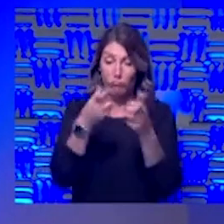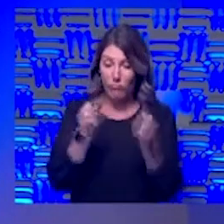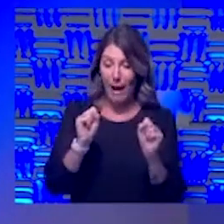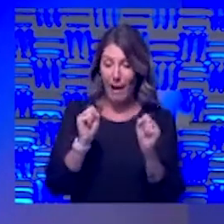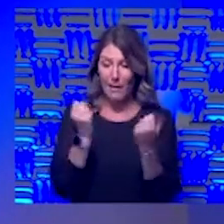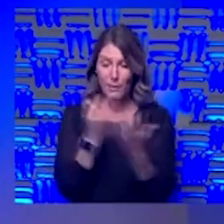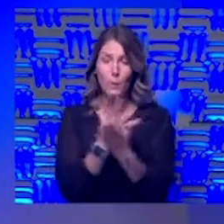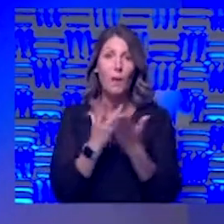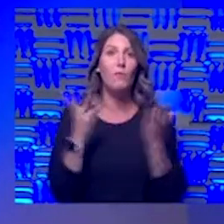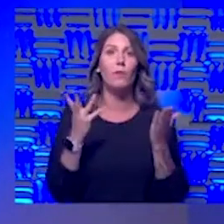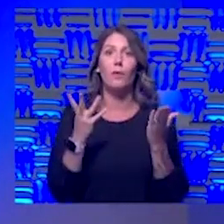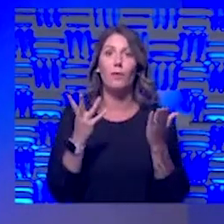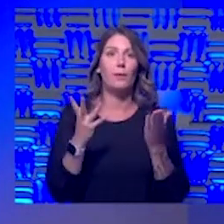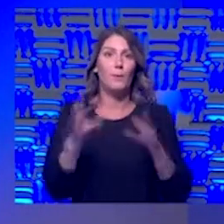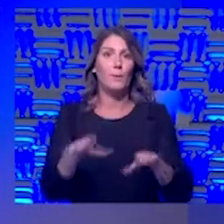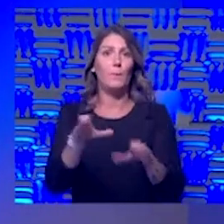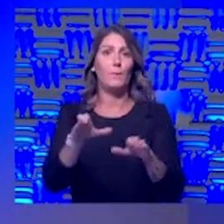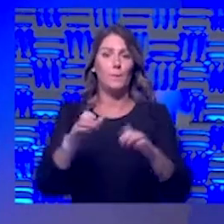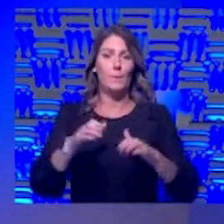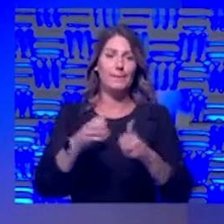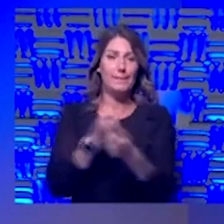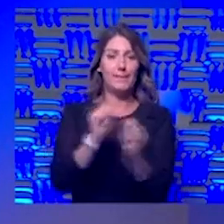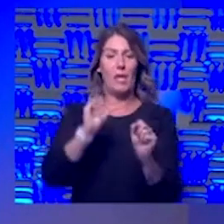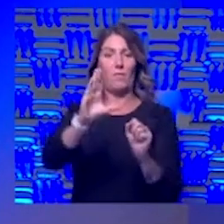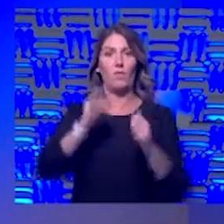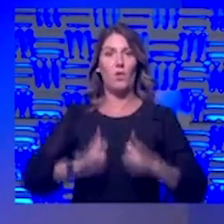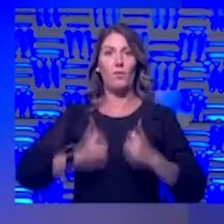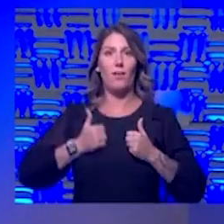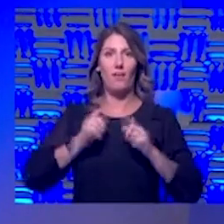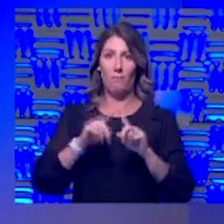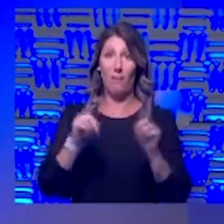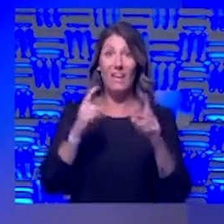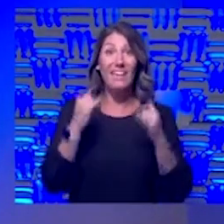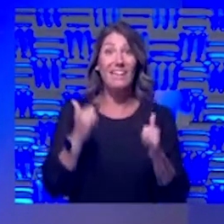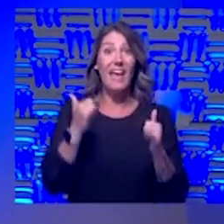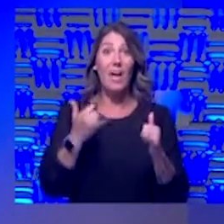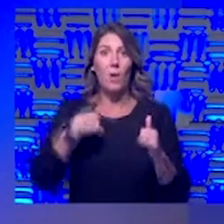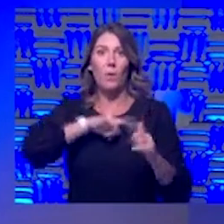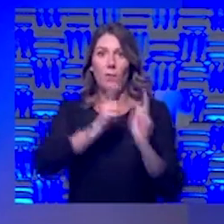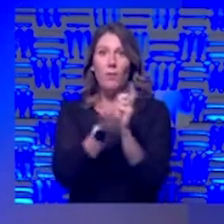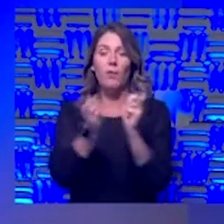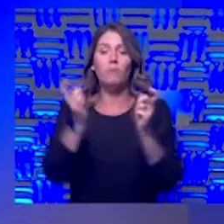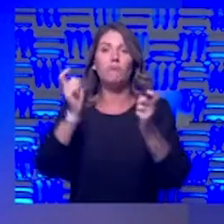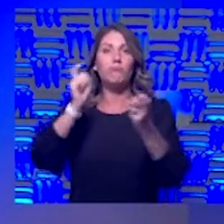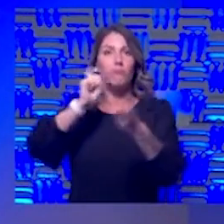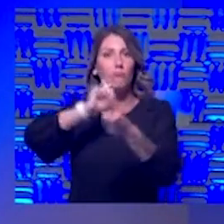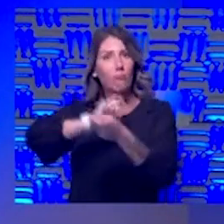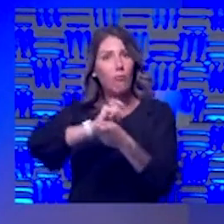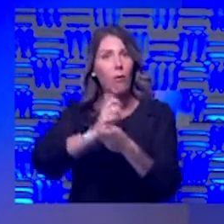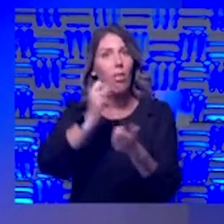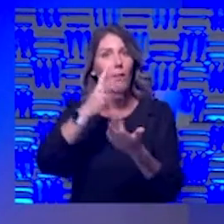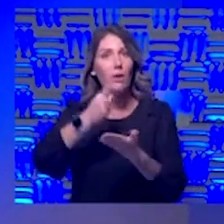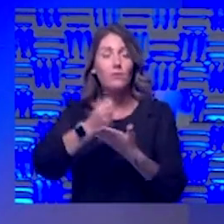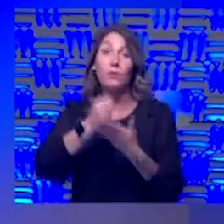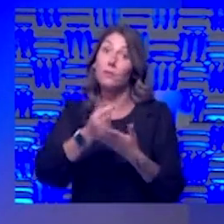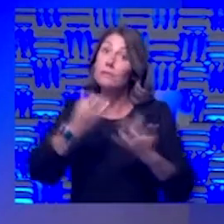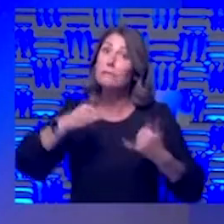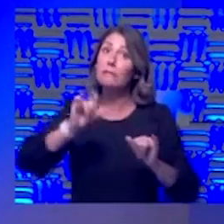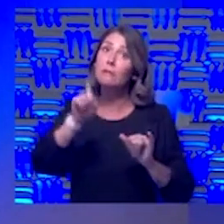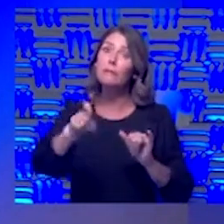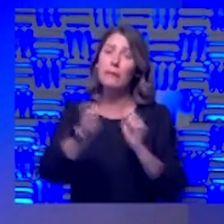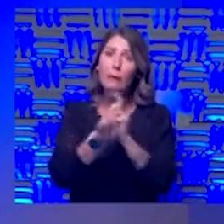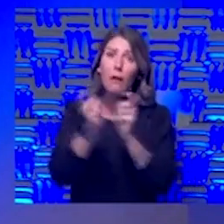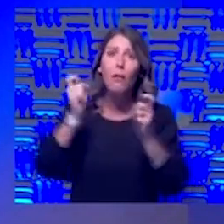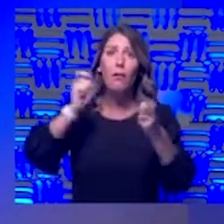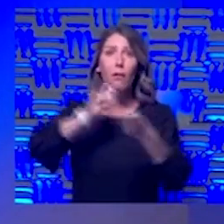we could to try and save their life. Well, now we've kind of really refined a lot of our treatments. There's still a lot of refining to go and a lot of